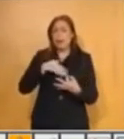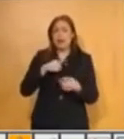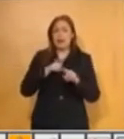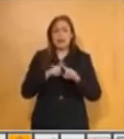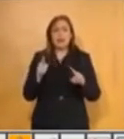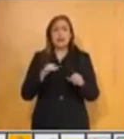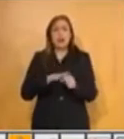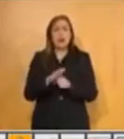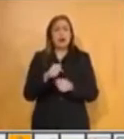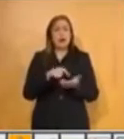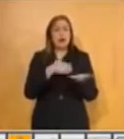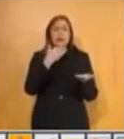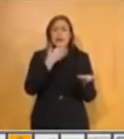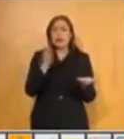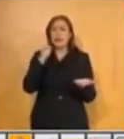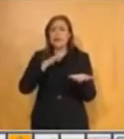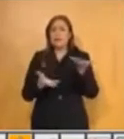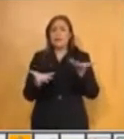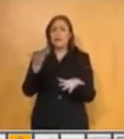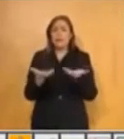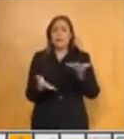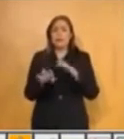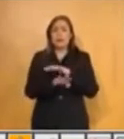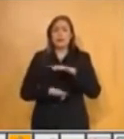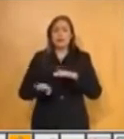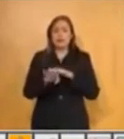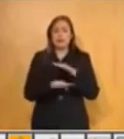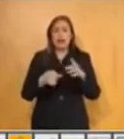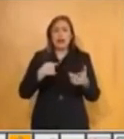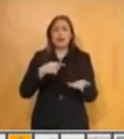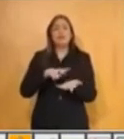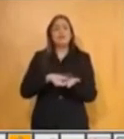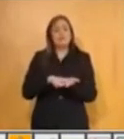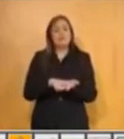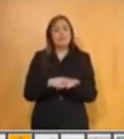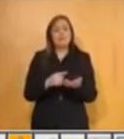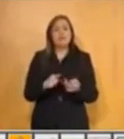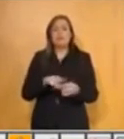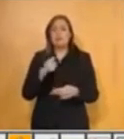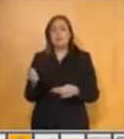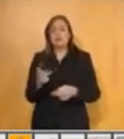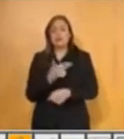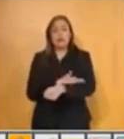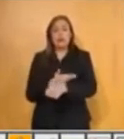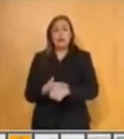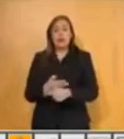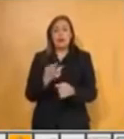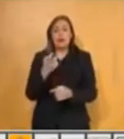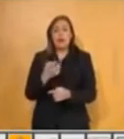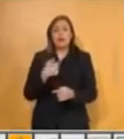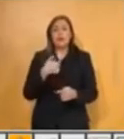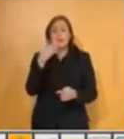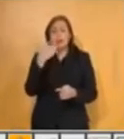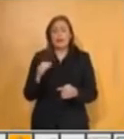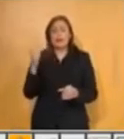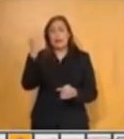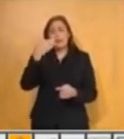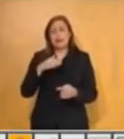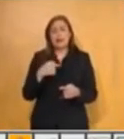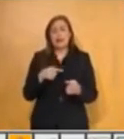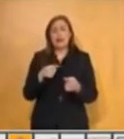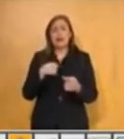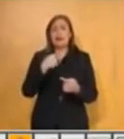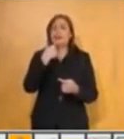on our moral concepts of ethics. Honesty. It is the act of telling the truth and acting truthfully.